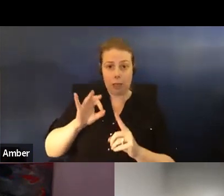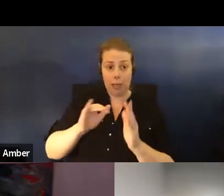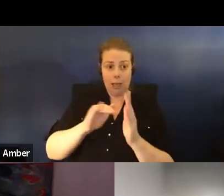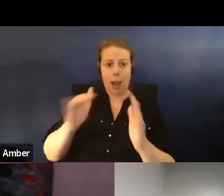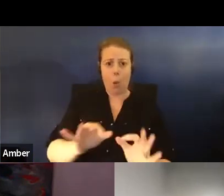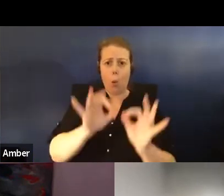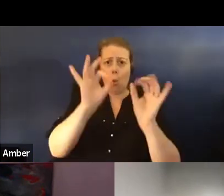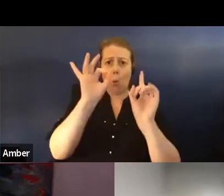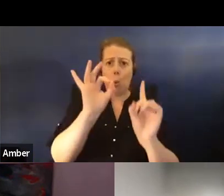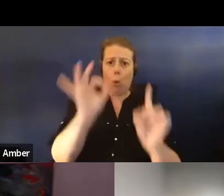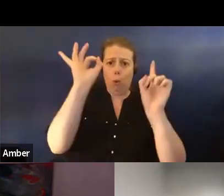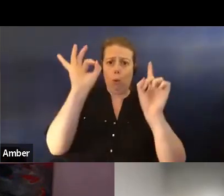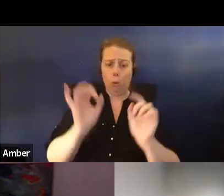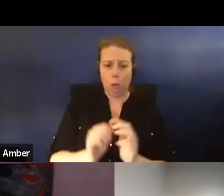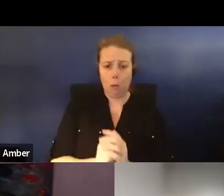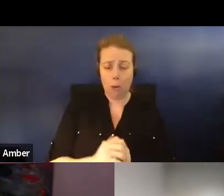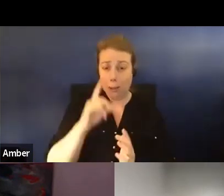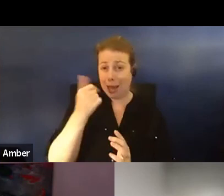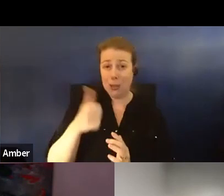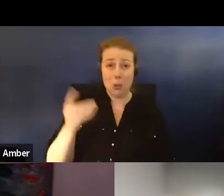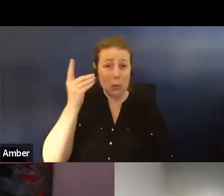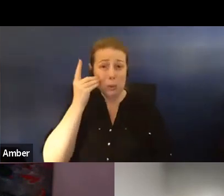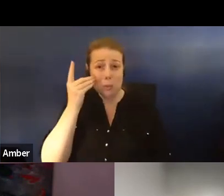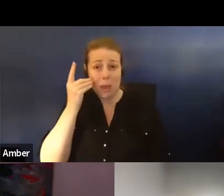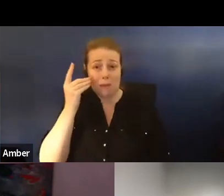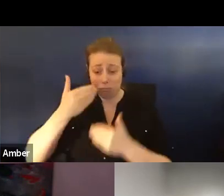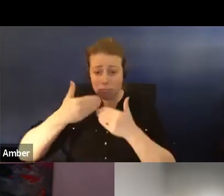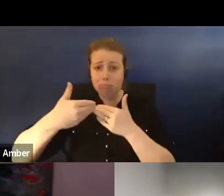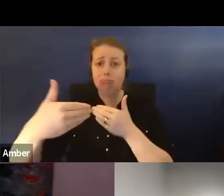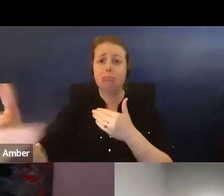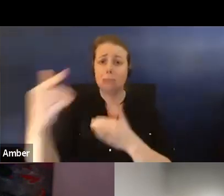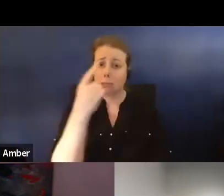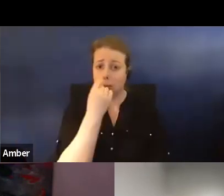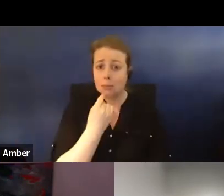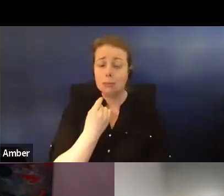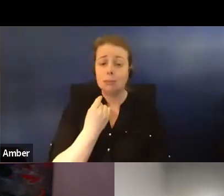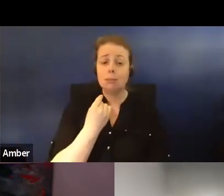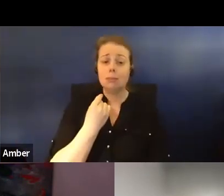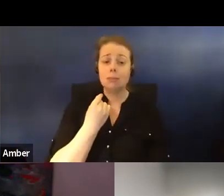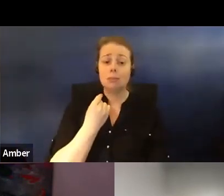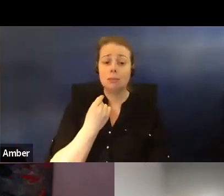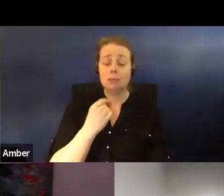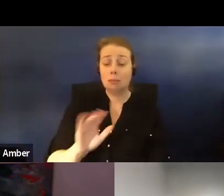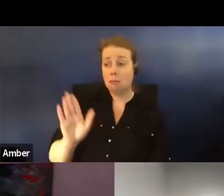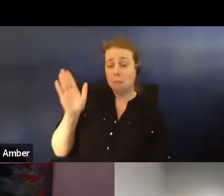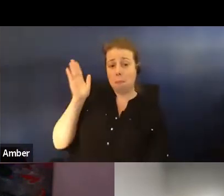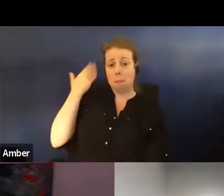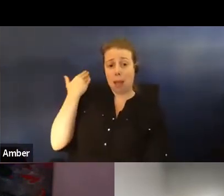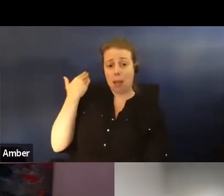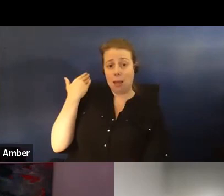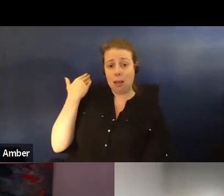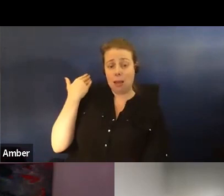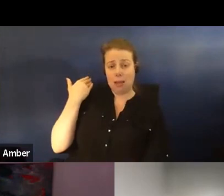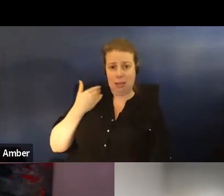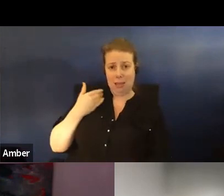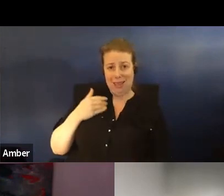accurate. It could be used on all manner of smartphones going forward. It is, in a sense, gone from being bespoke to the